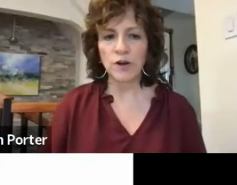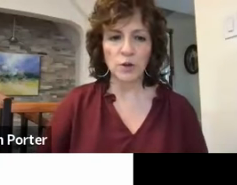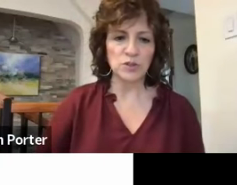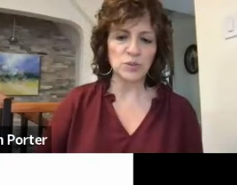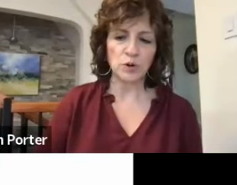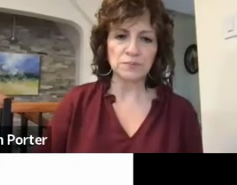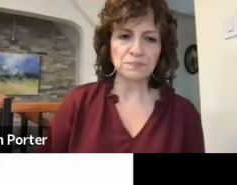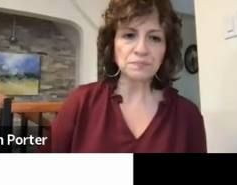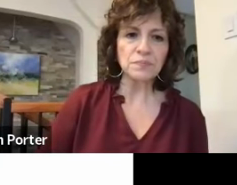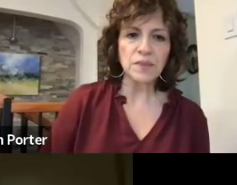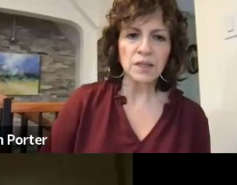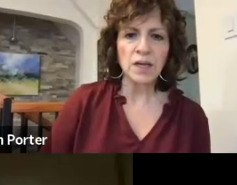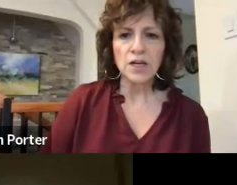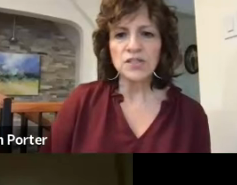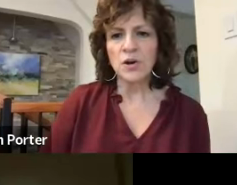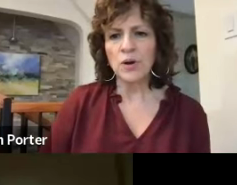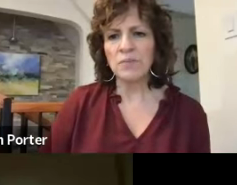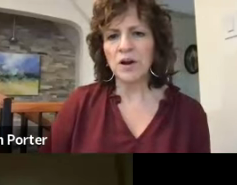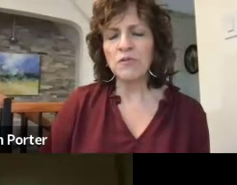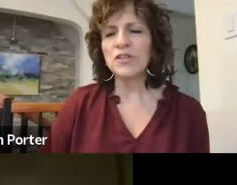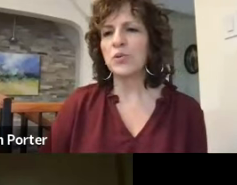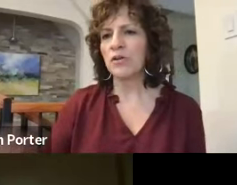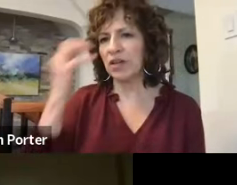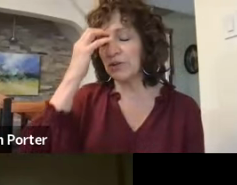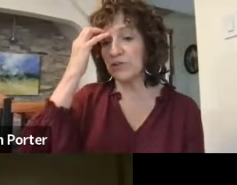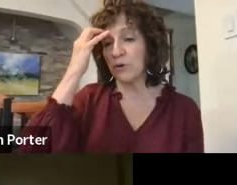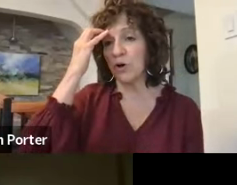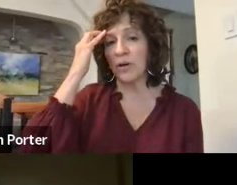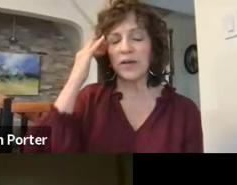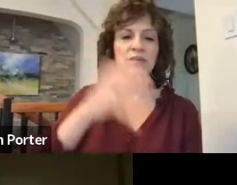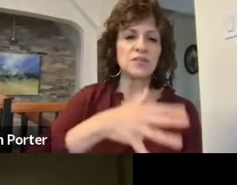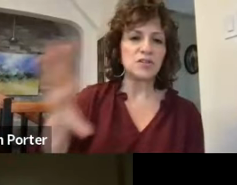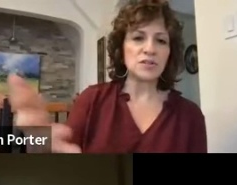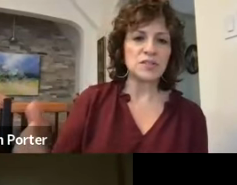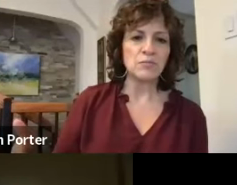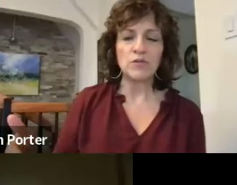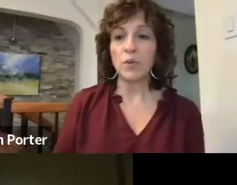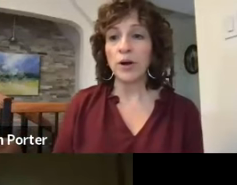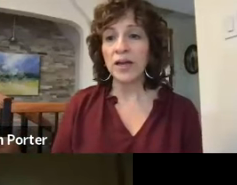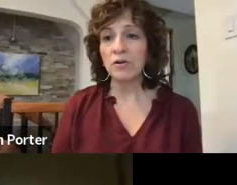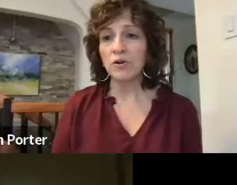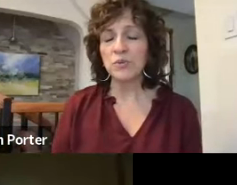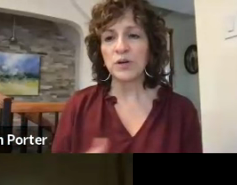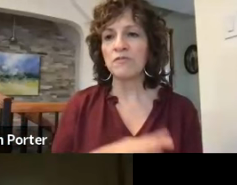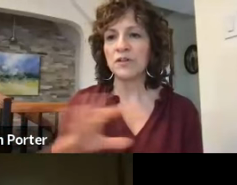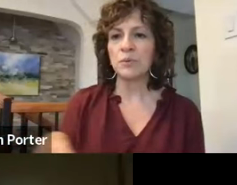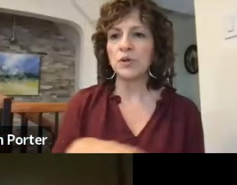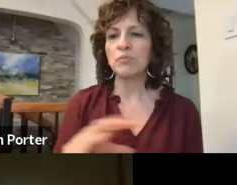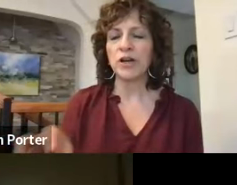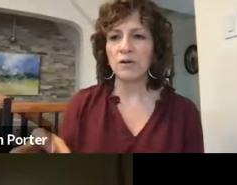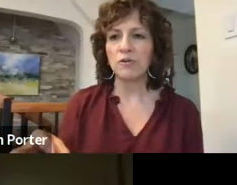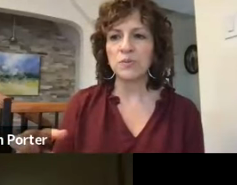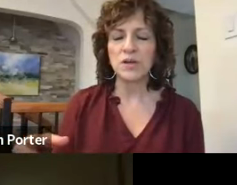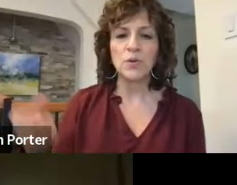out for help and support. So over the 12 years of programming, and this is, you can see one of our breakout groups. We often